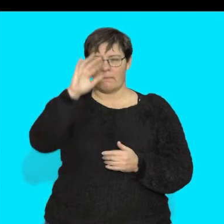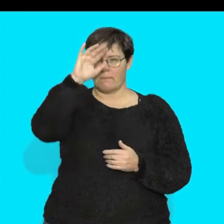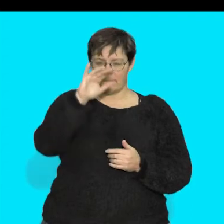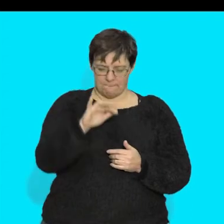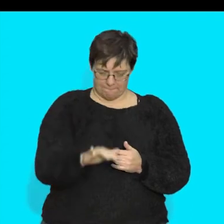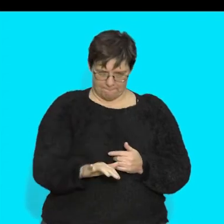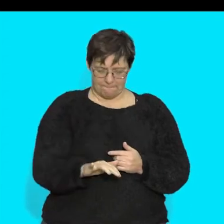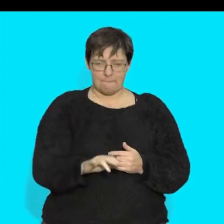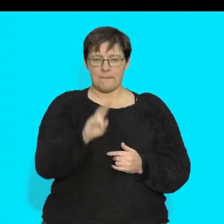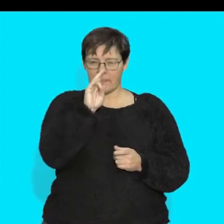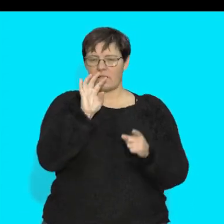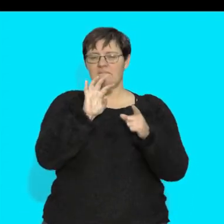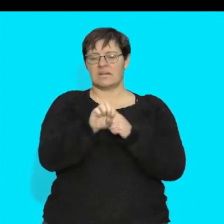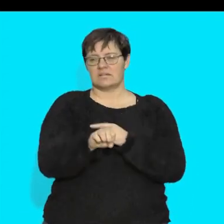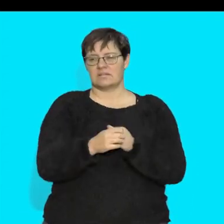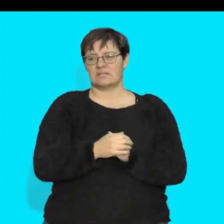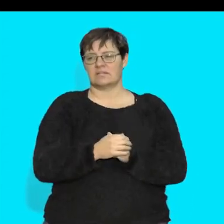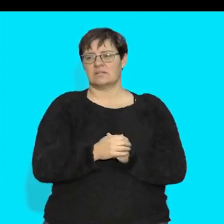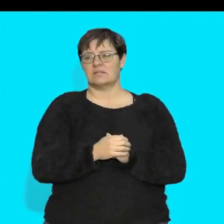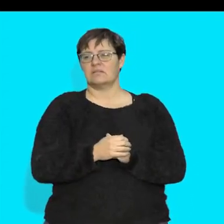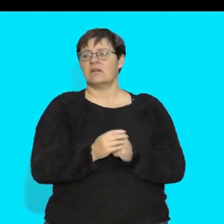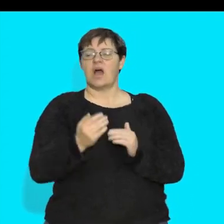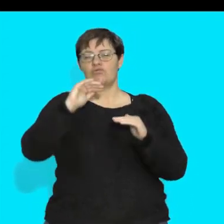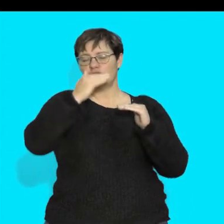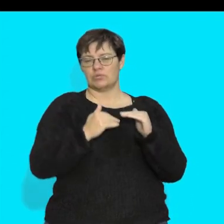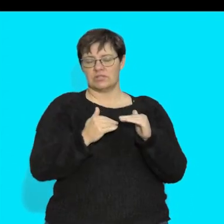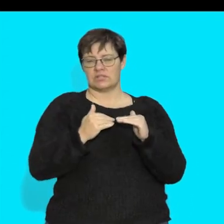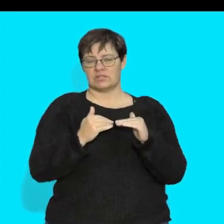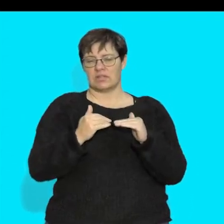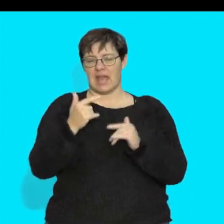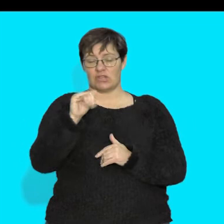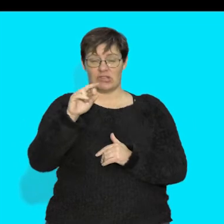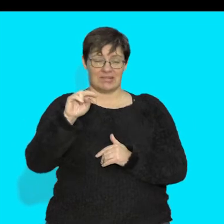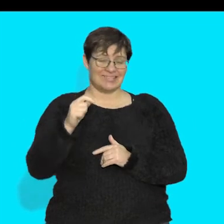go further down to see if we can find what's going to be the reducing agent.